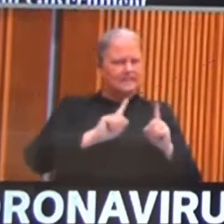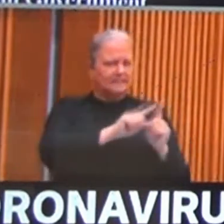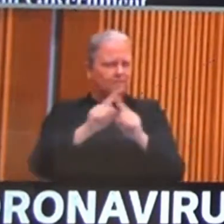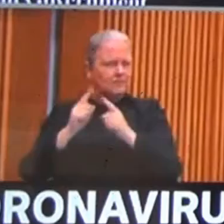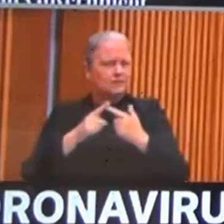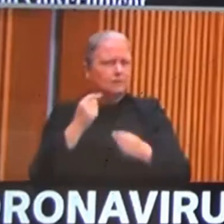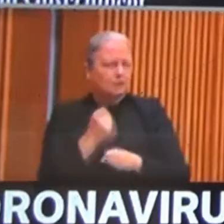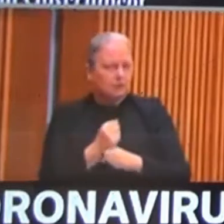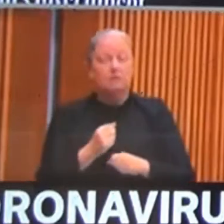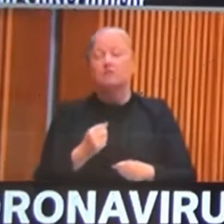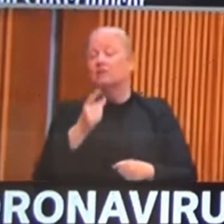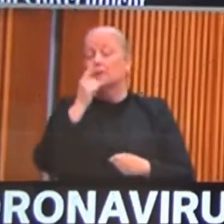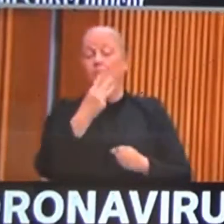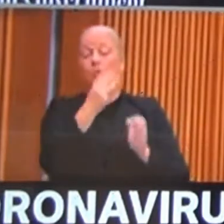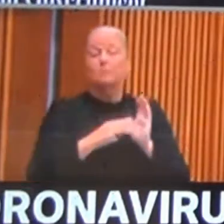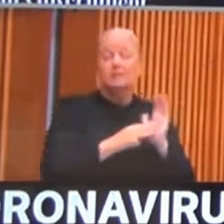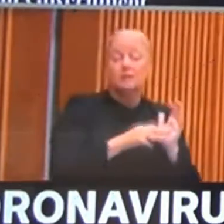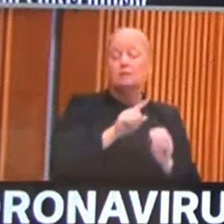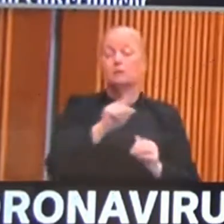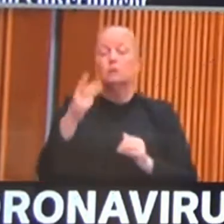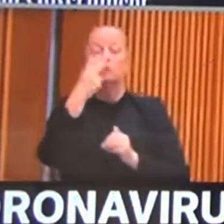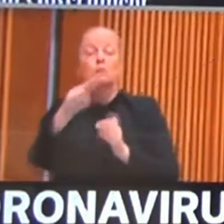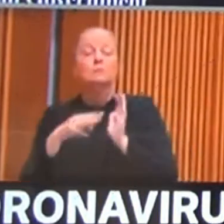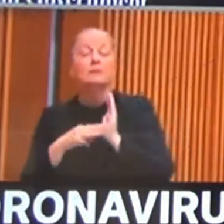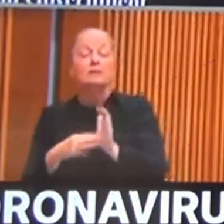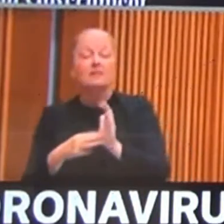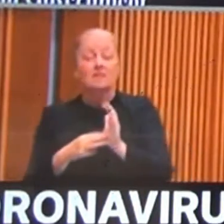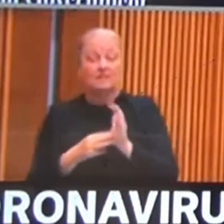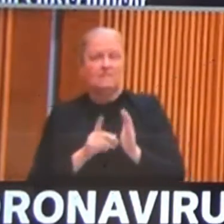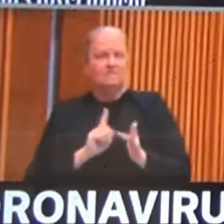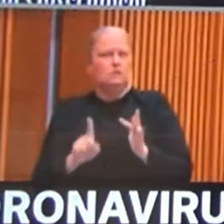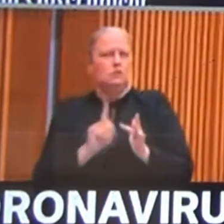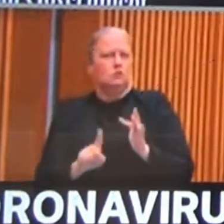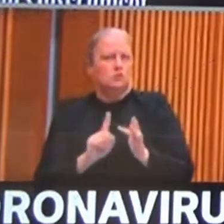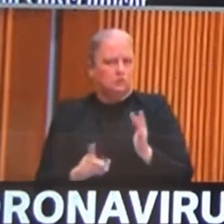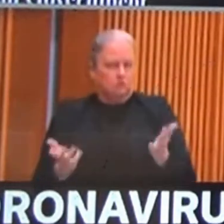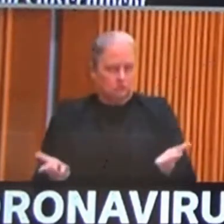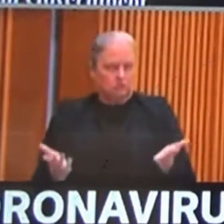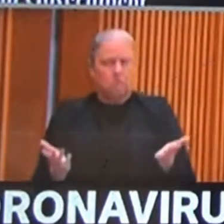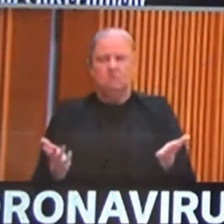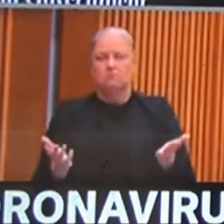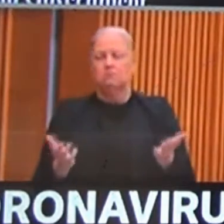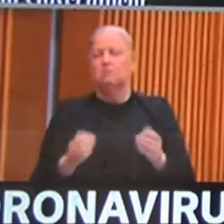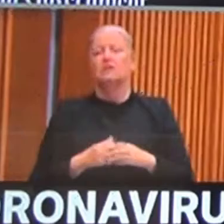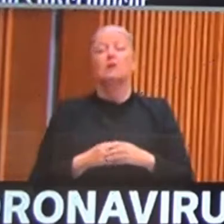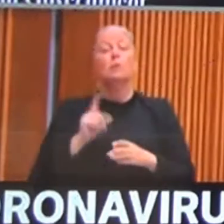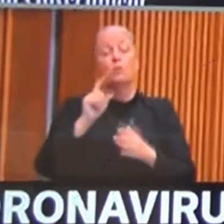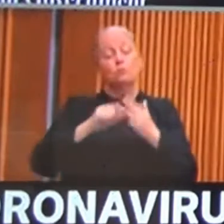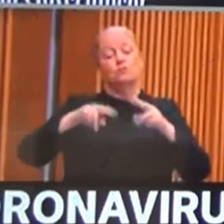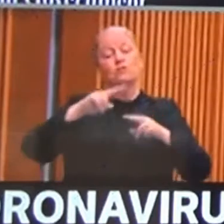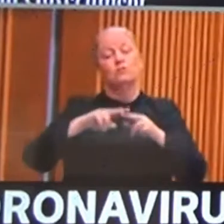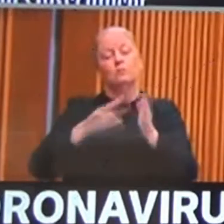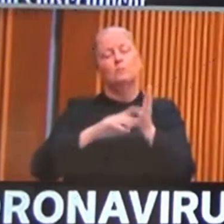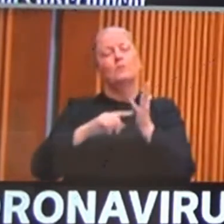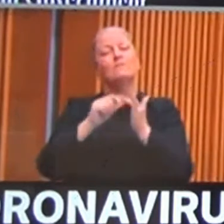between 3 million and potentially 20 million infections. If there had been, as what Professor Murphy described,